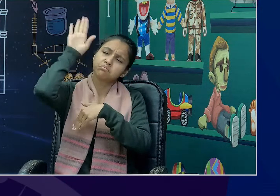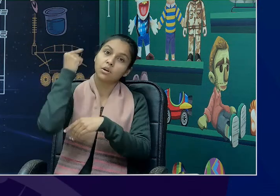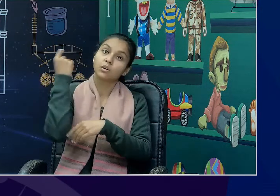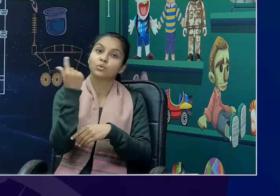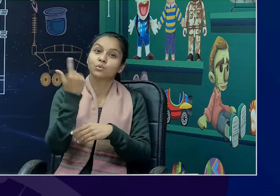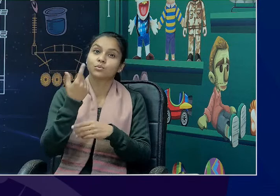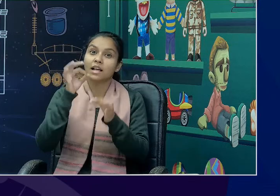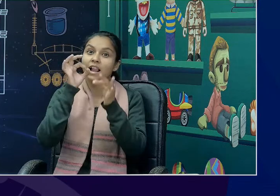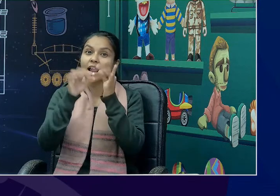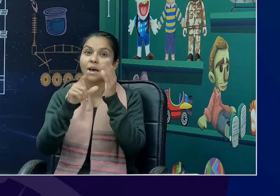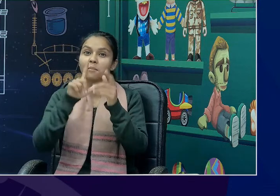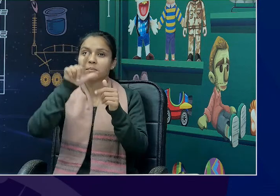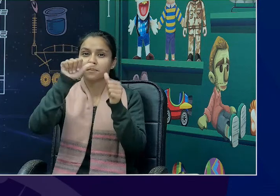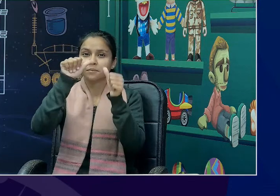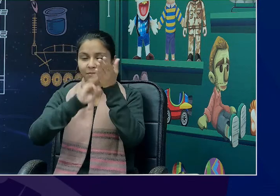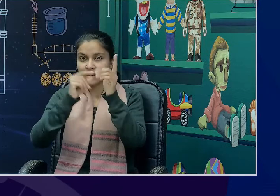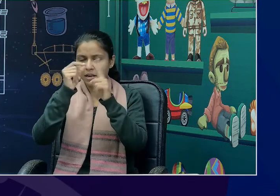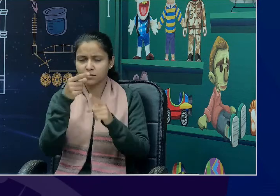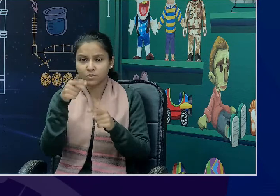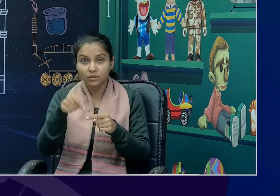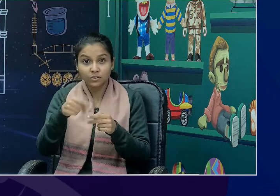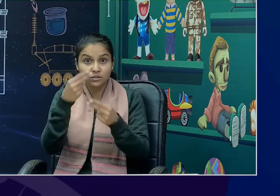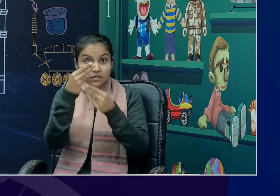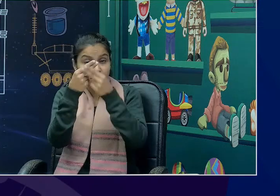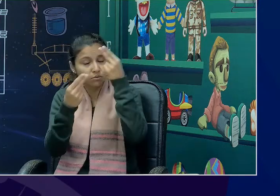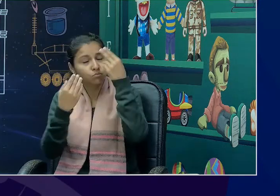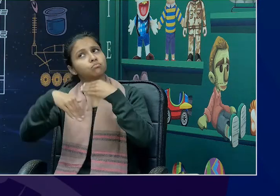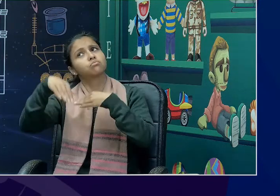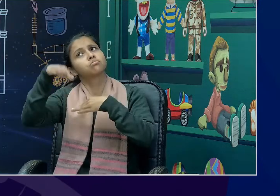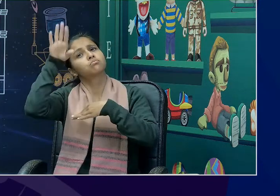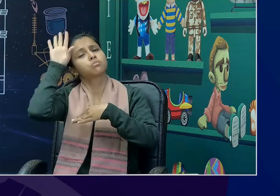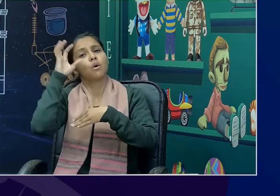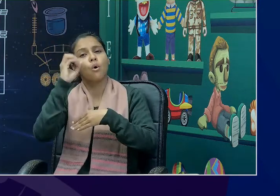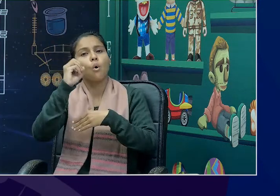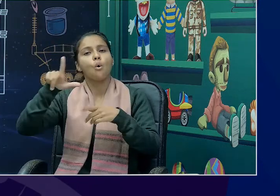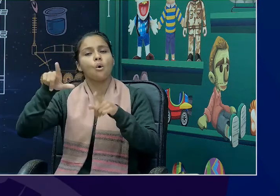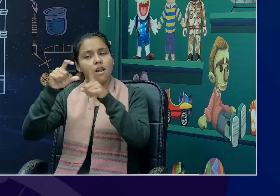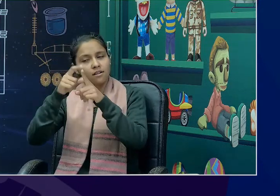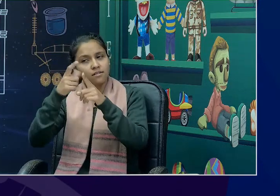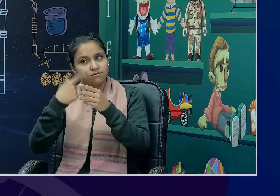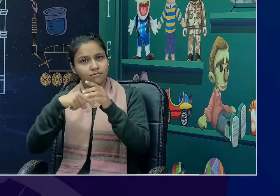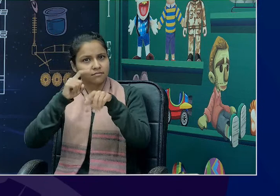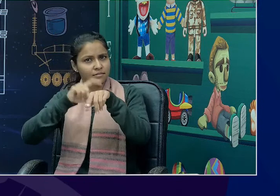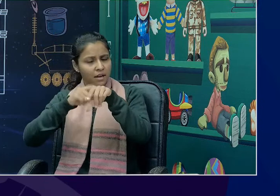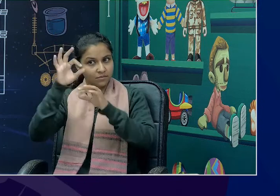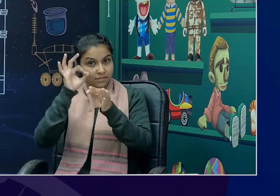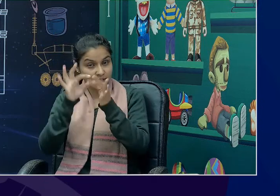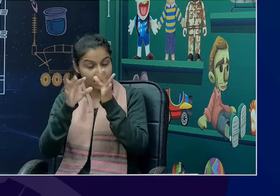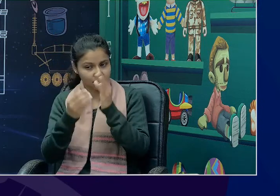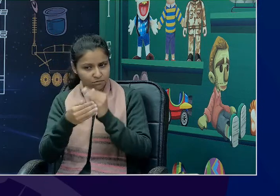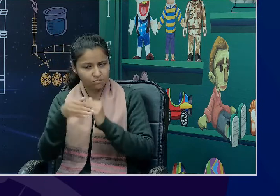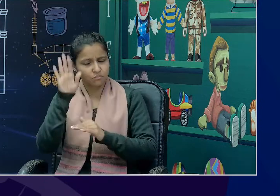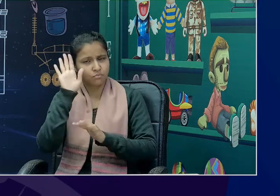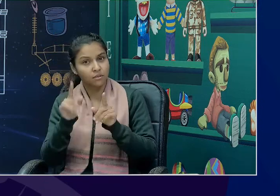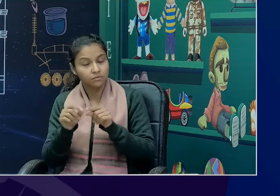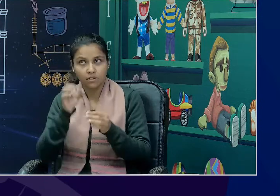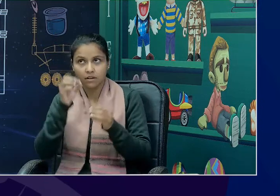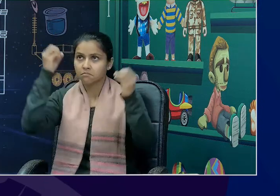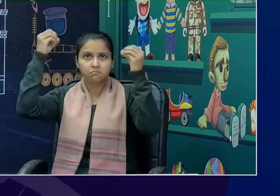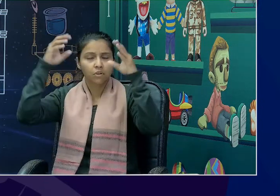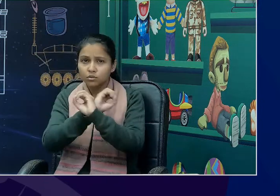this story is a story of a very early time, that is why the kerosene lamp was used, because electricity was not